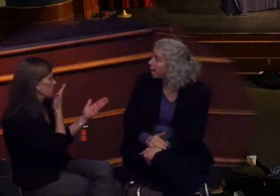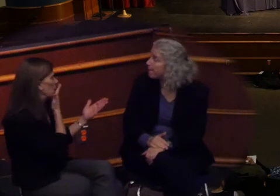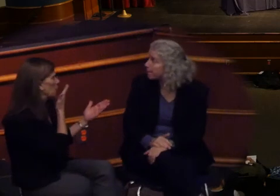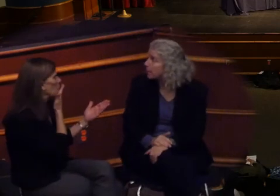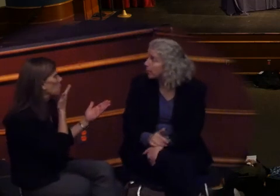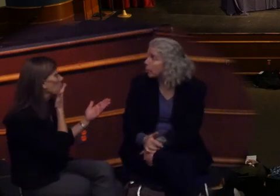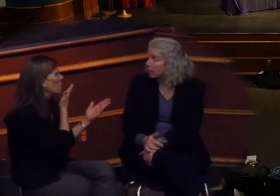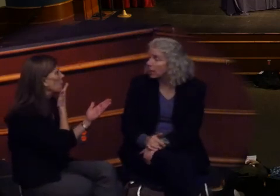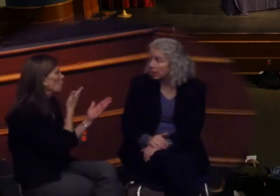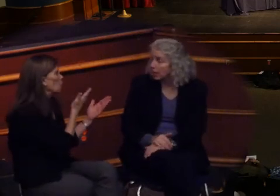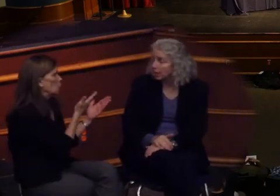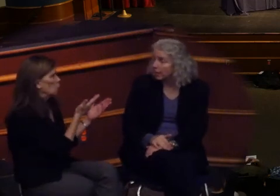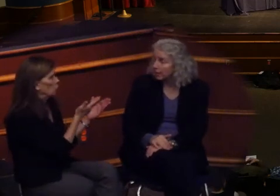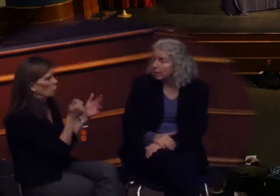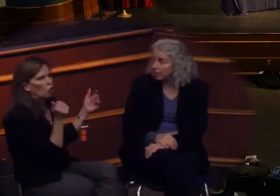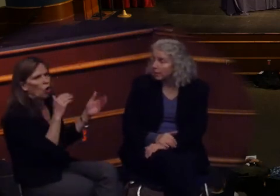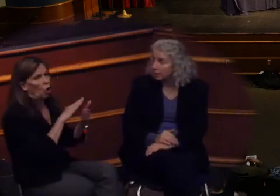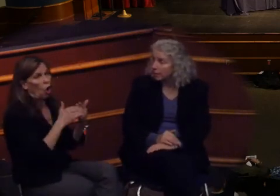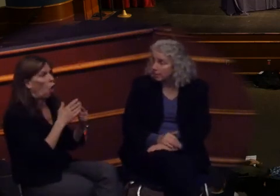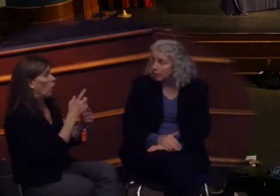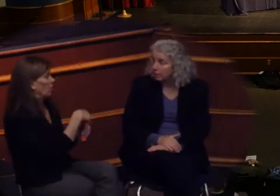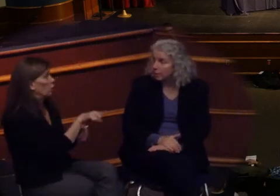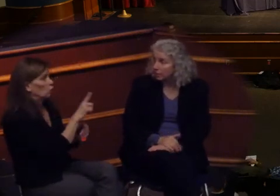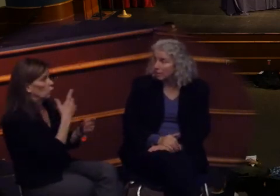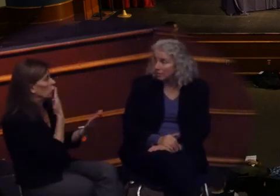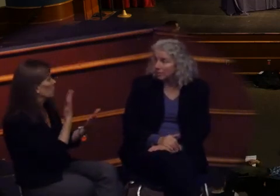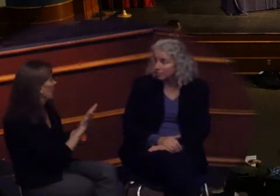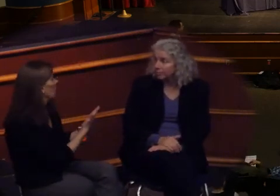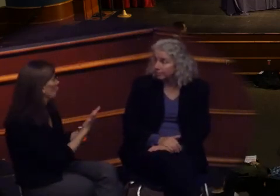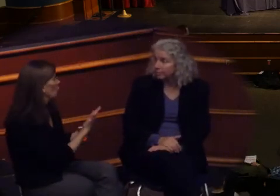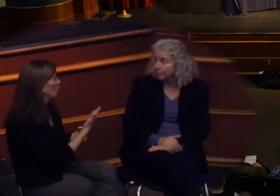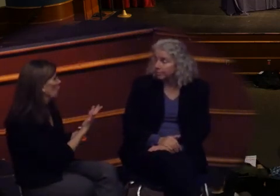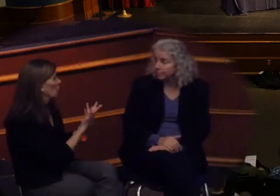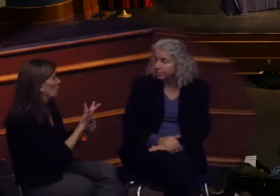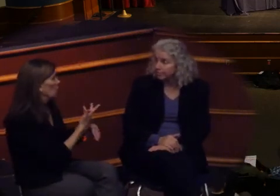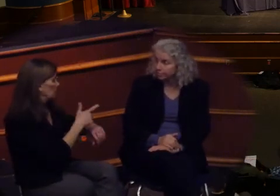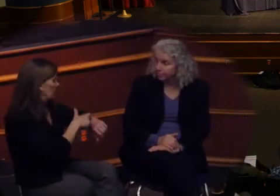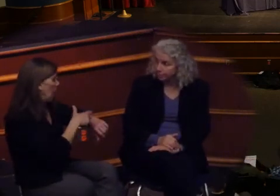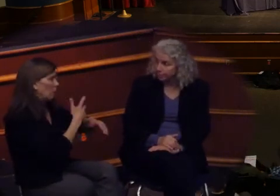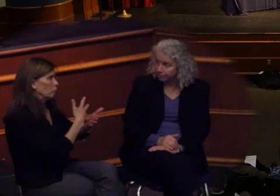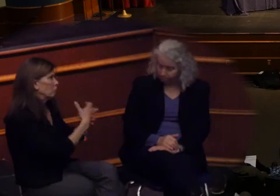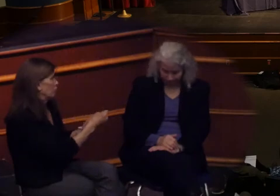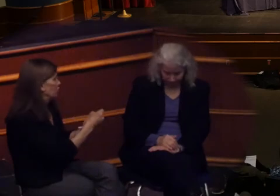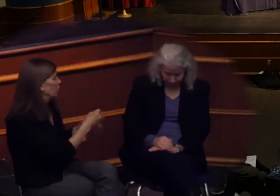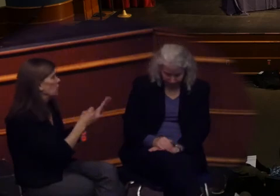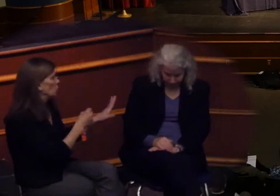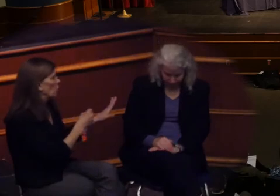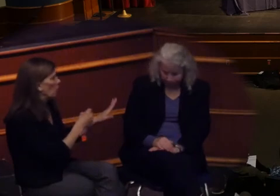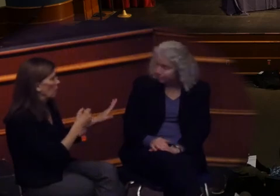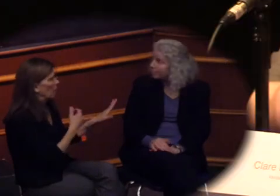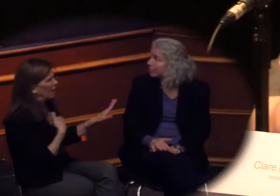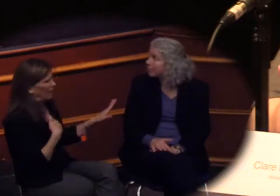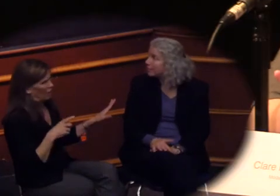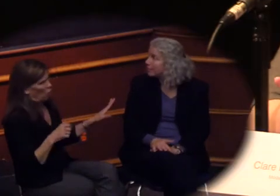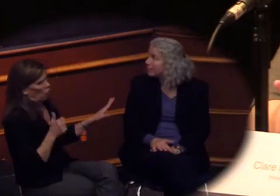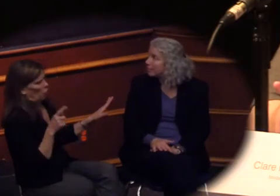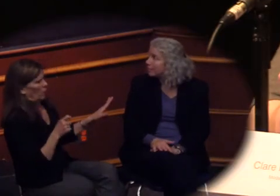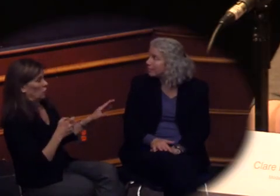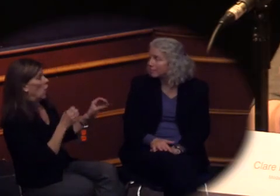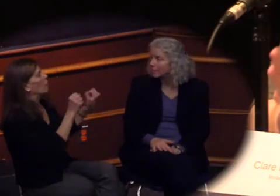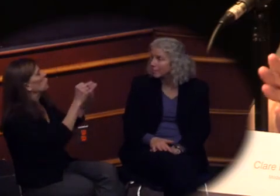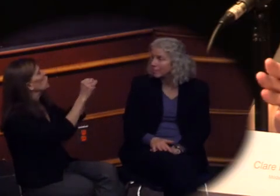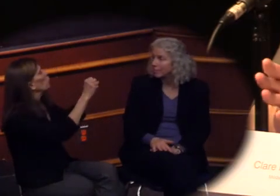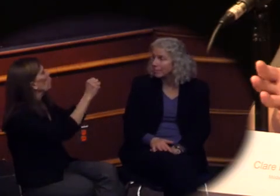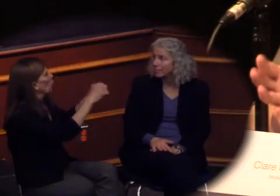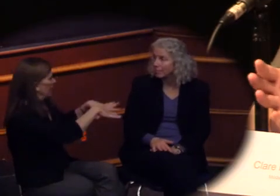Thanks to all of you. We're really at pretty close to time. So I have another question. I'm just going to put it out there